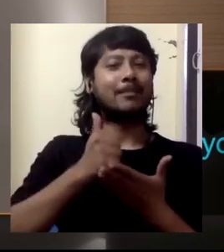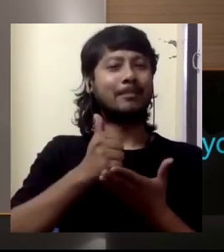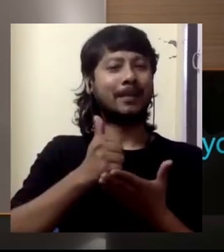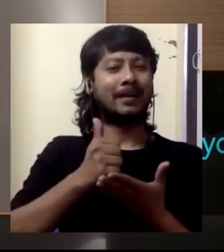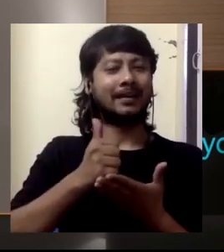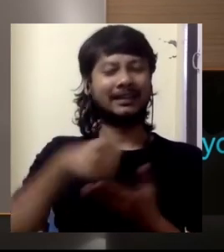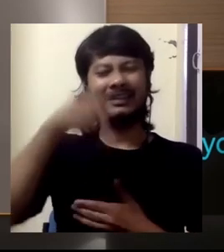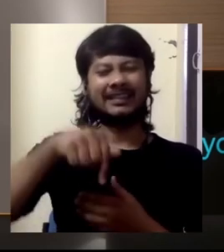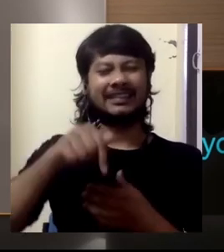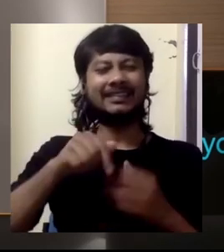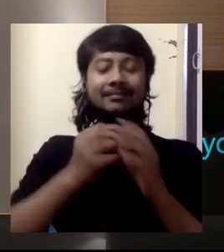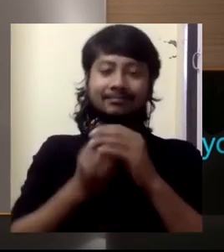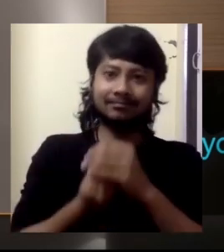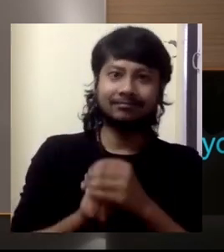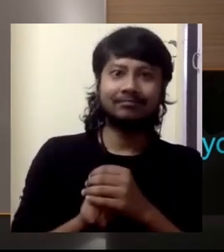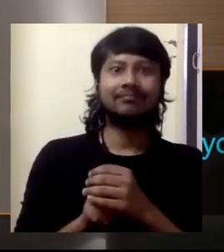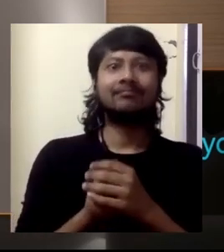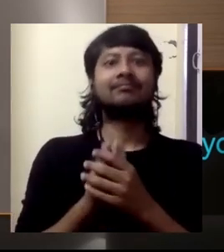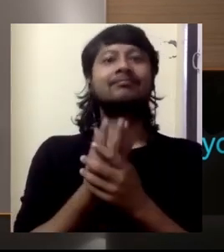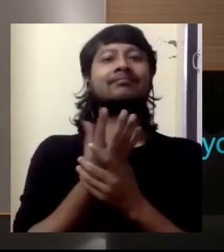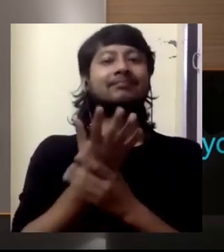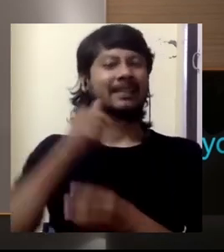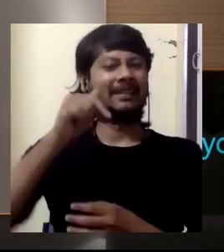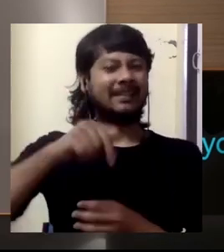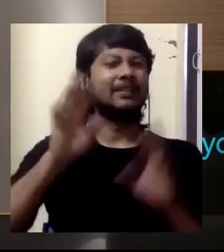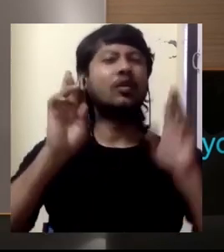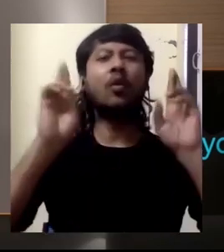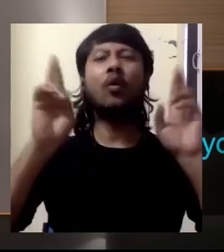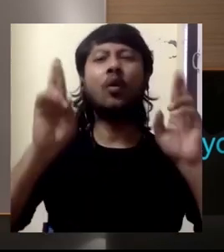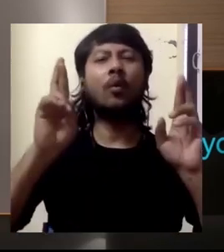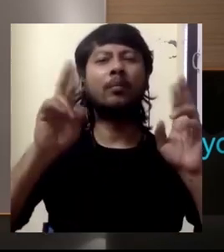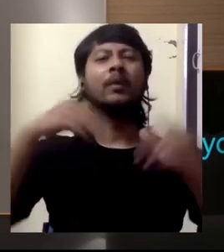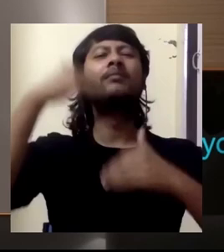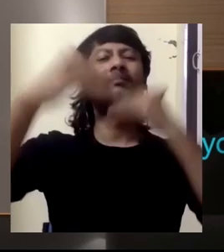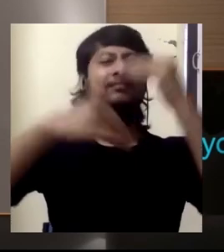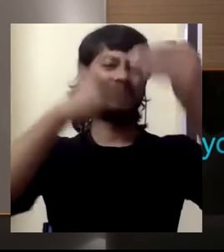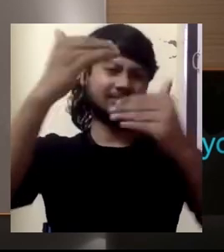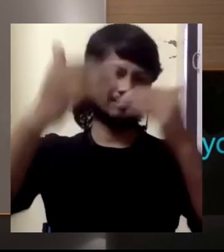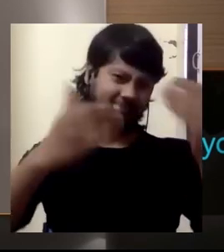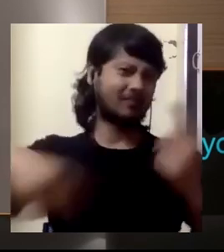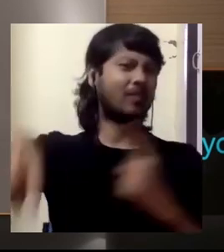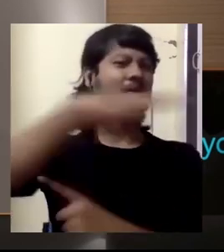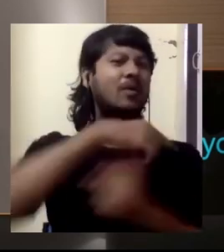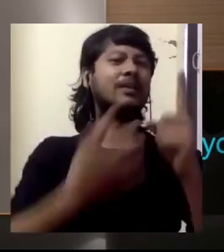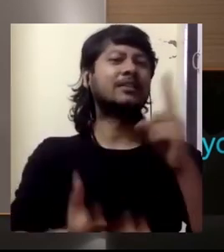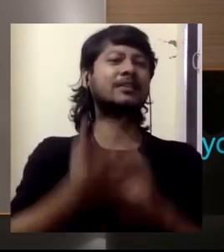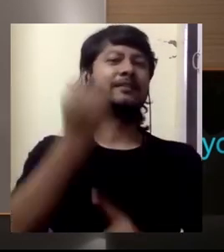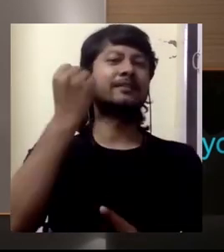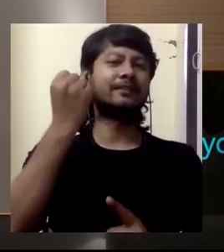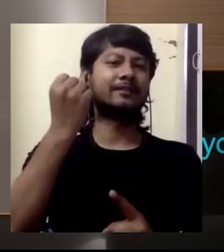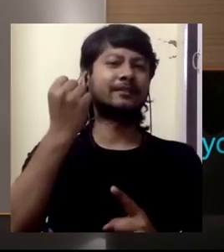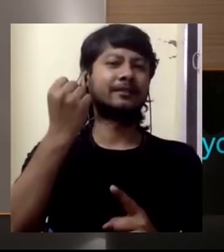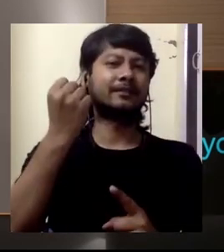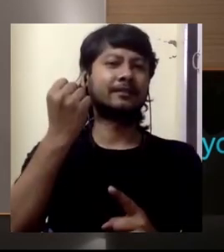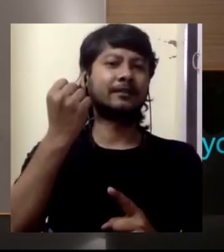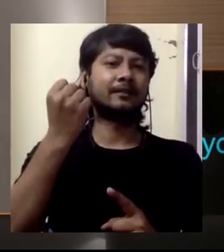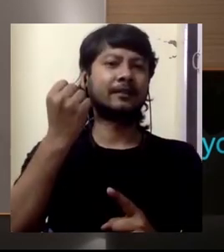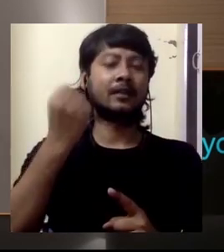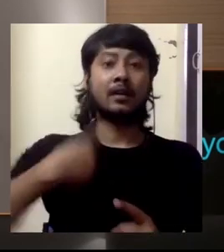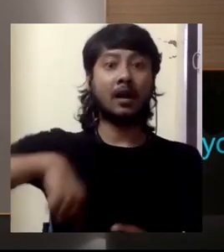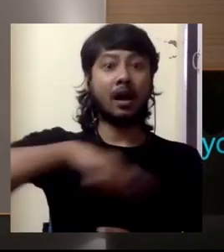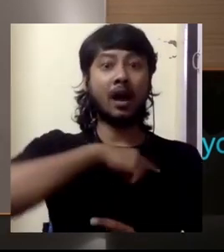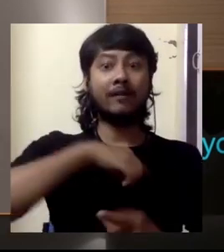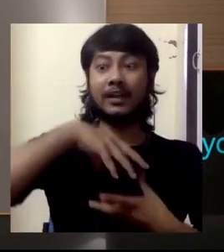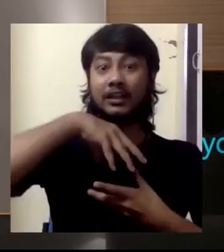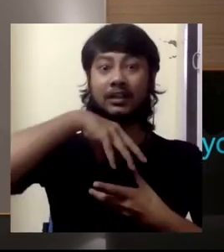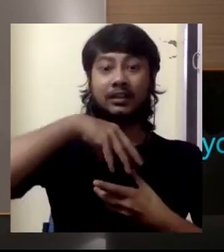hope for. And I hope that as we look at, you know, in our journey, both with InnerR and with Librem, but particularly with